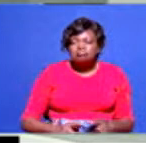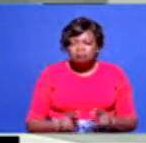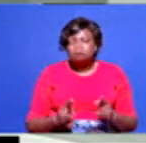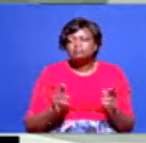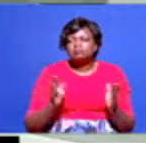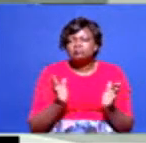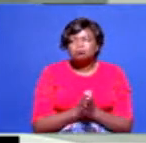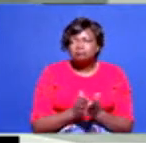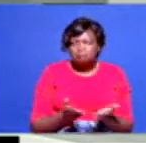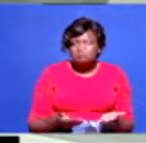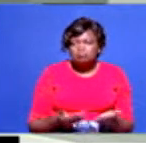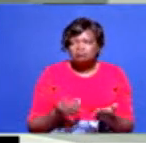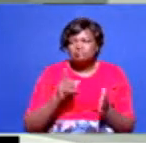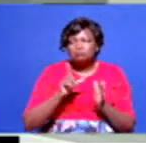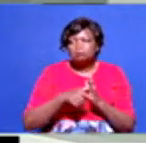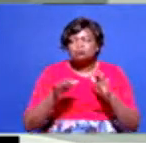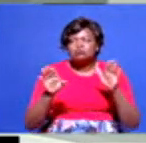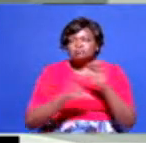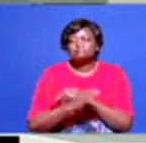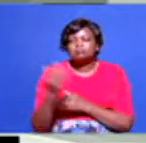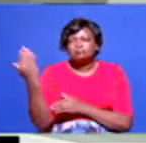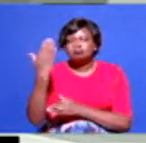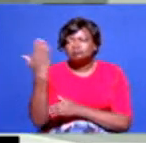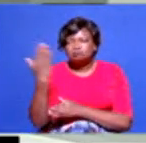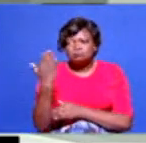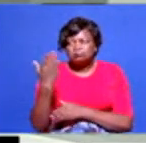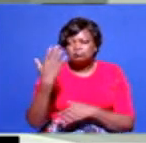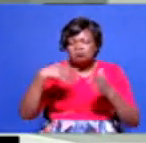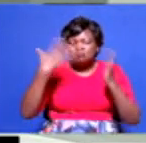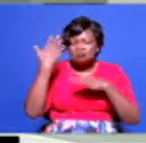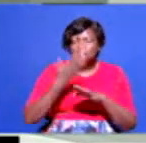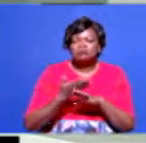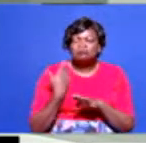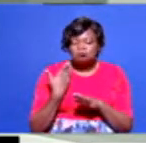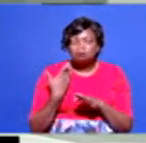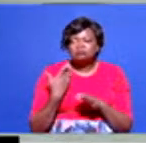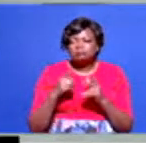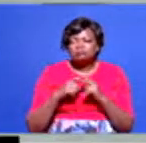assistant lecturer at Makerere University prior to joining the world of politics.